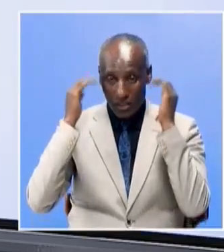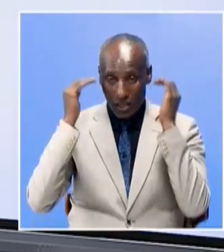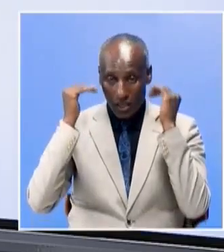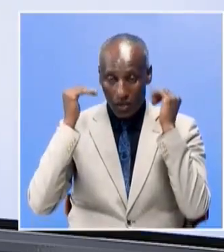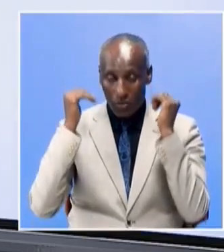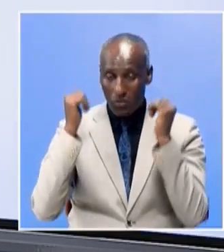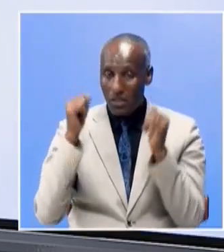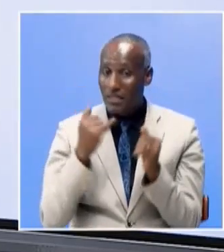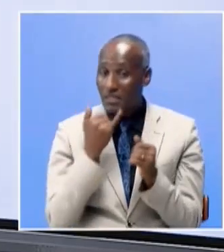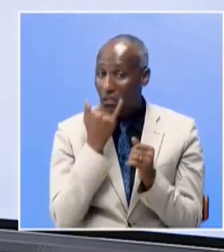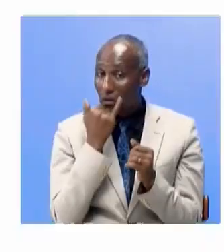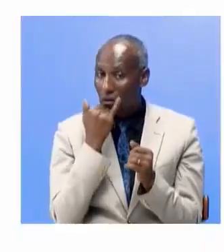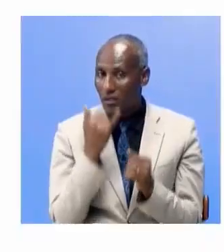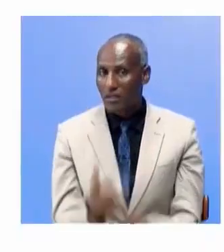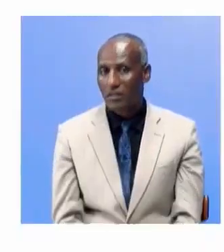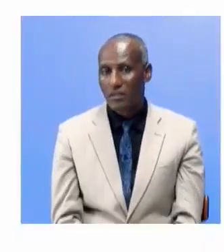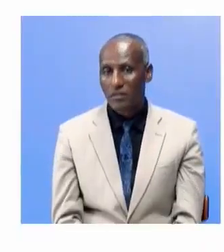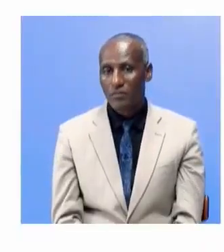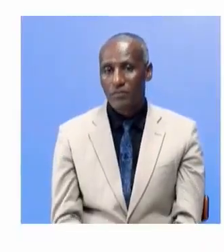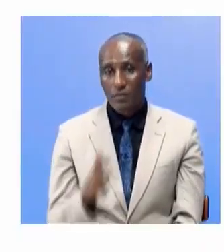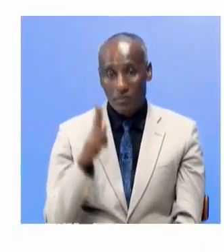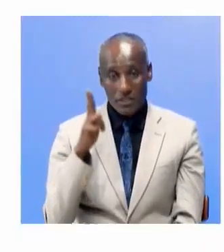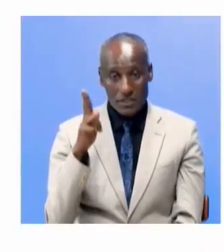in this sentence. So we can say here,